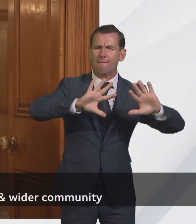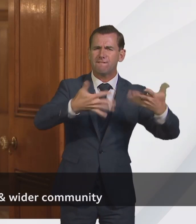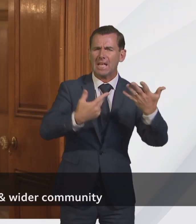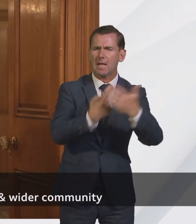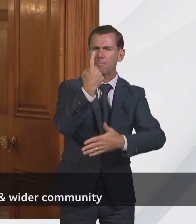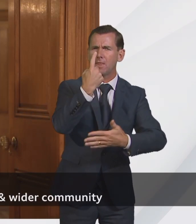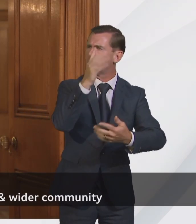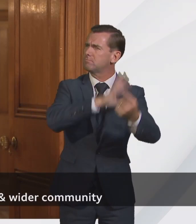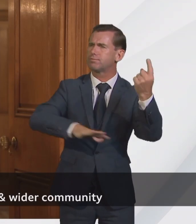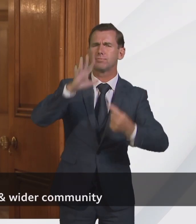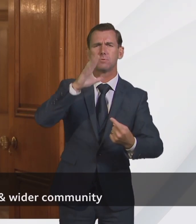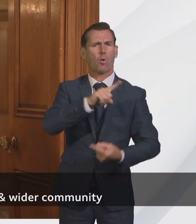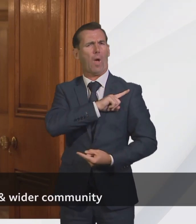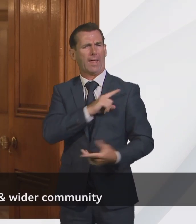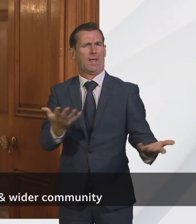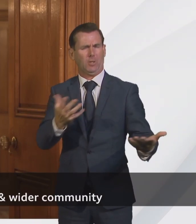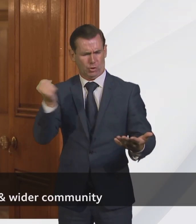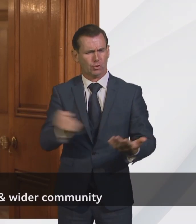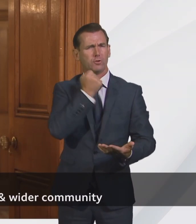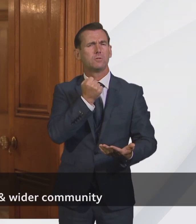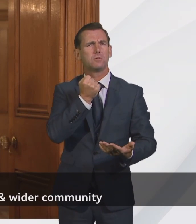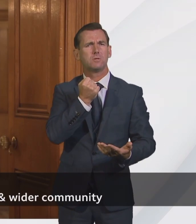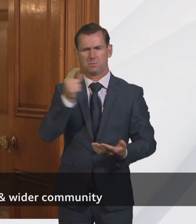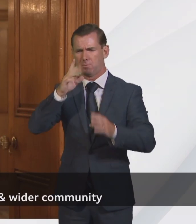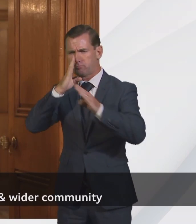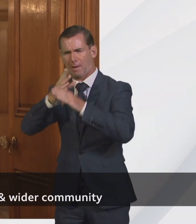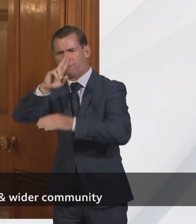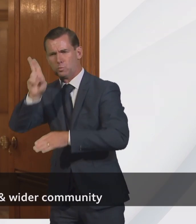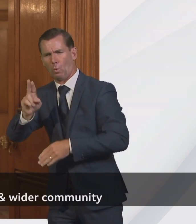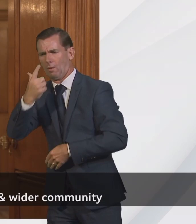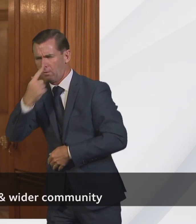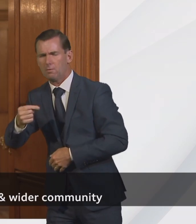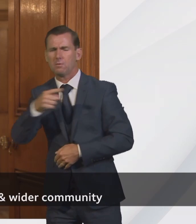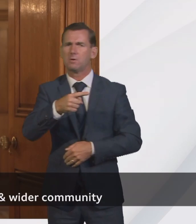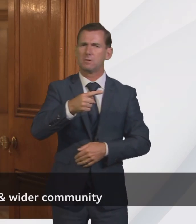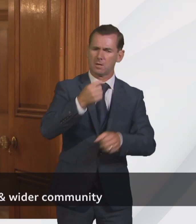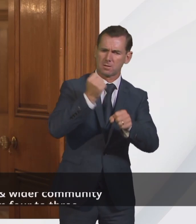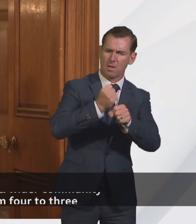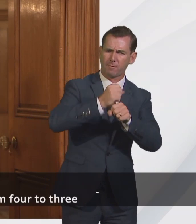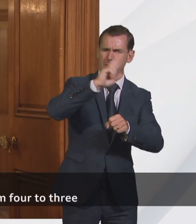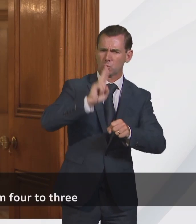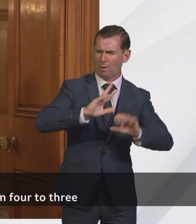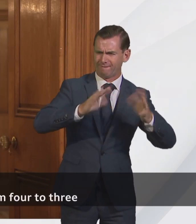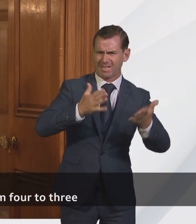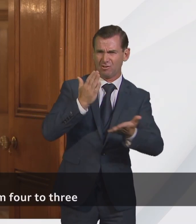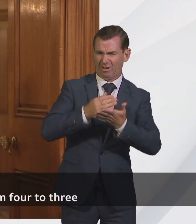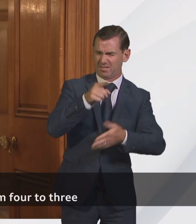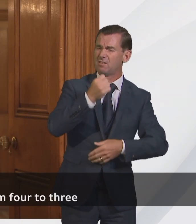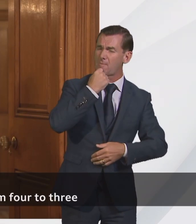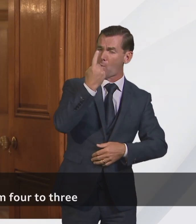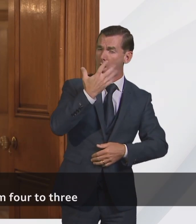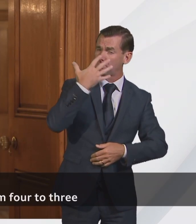be? Isn't failing to get proper interactive teaching at home the biggest black mark of your department during